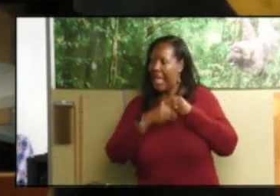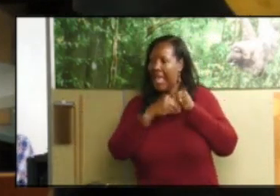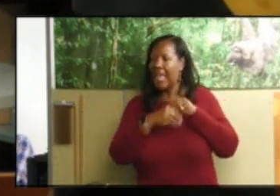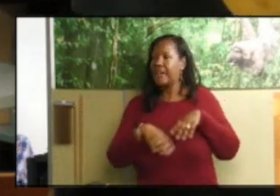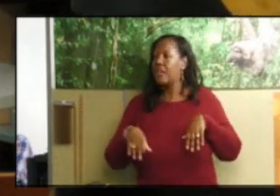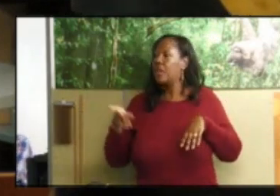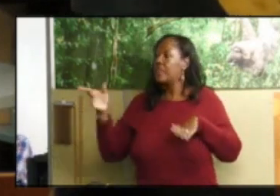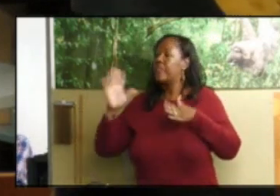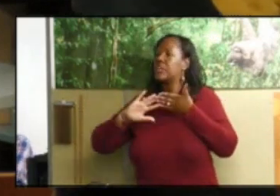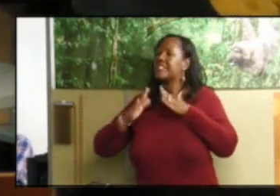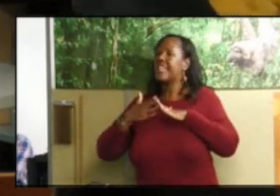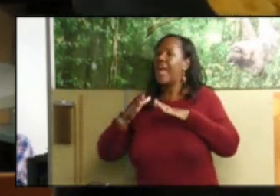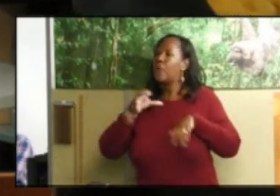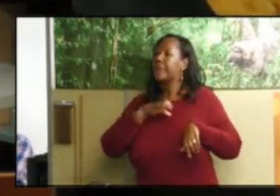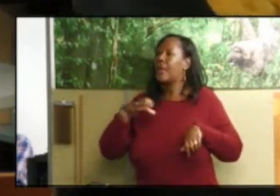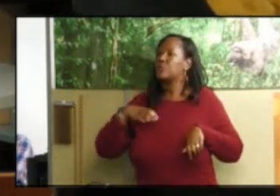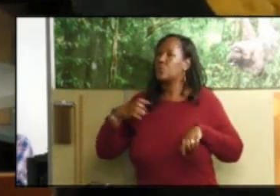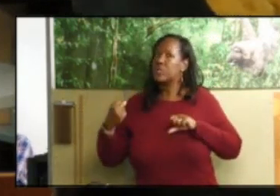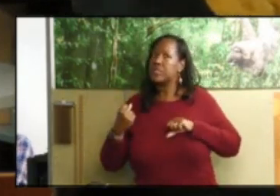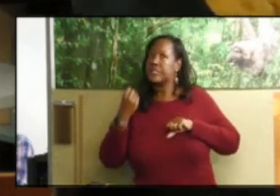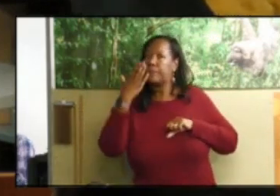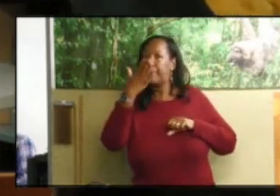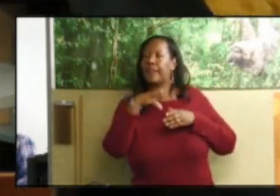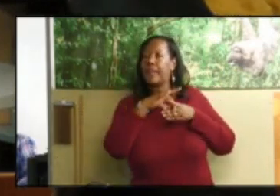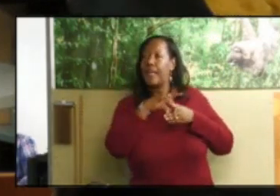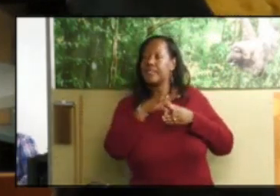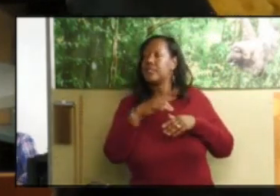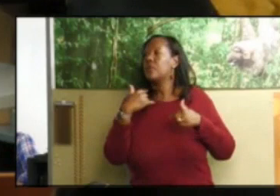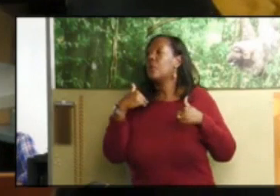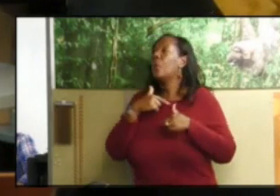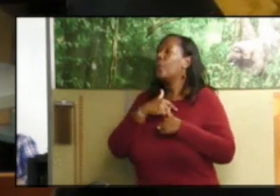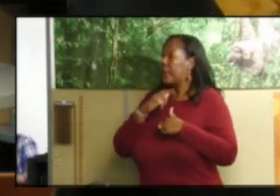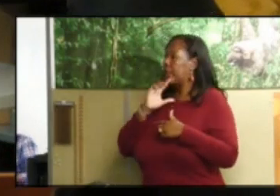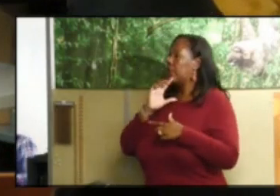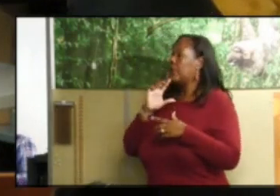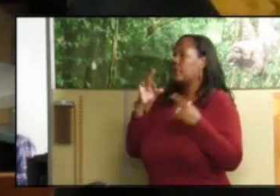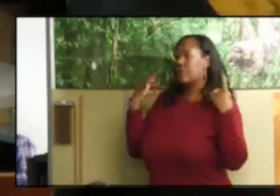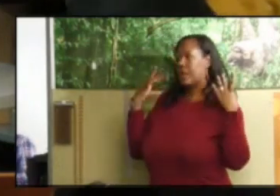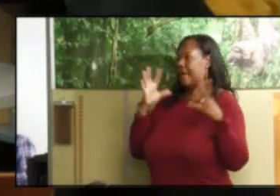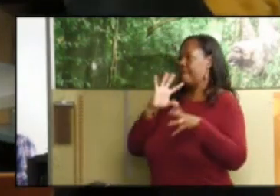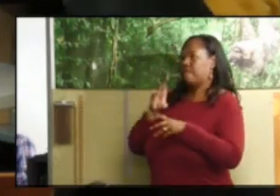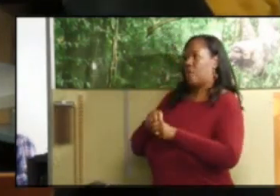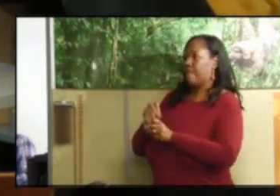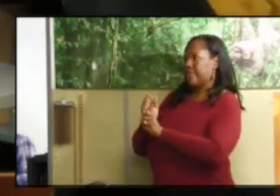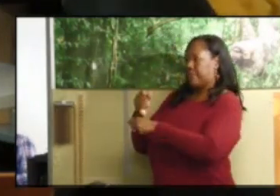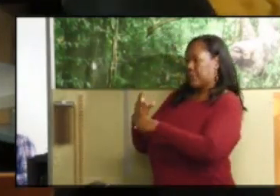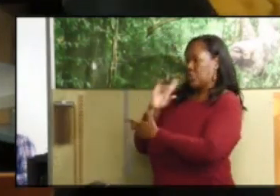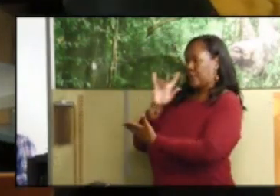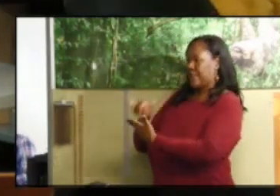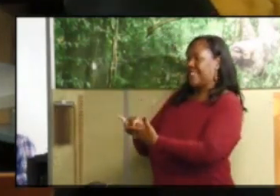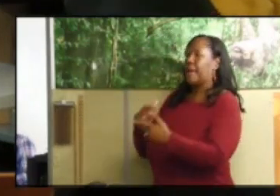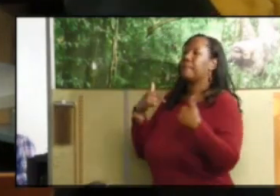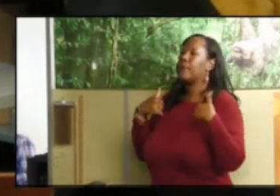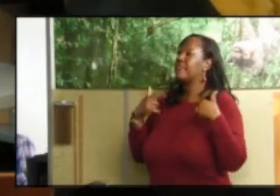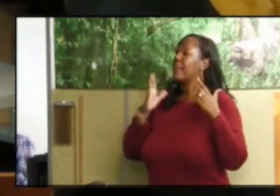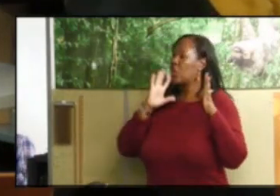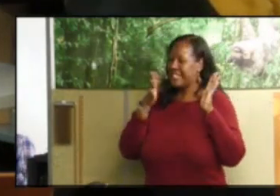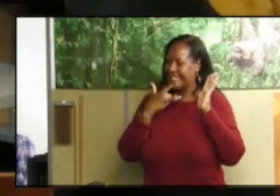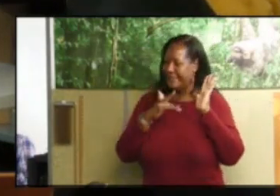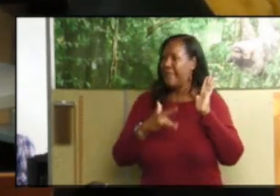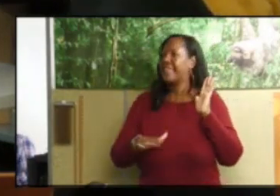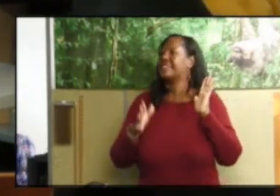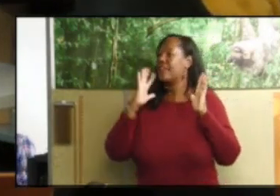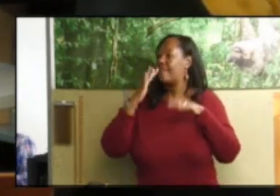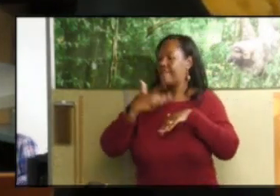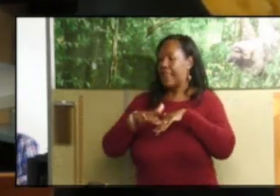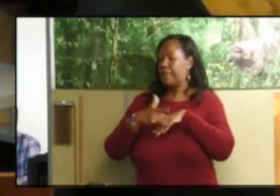to submit content. We weren't involved in the production of that, but we held space for it in the design. For